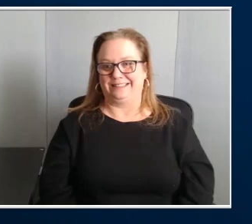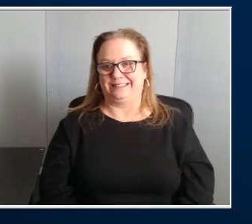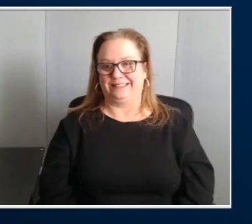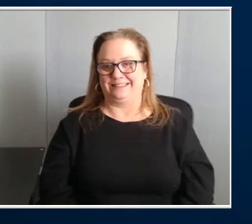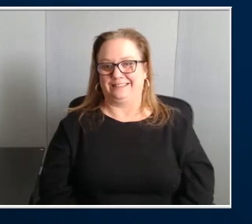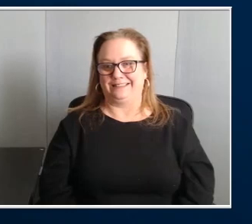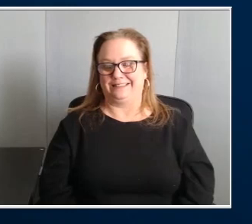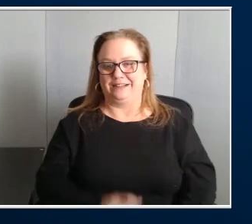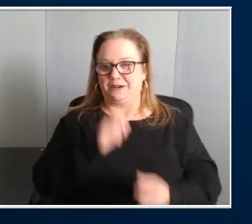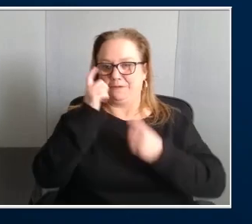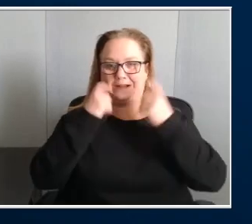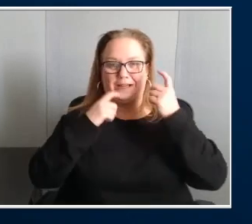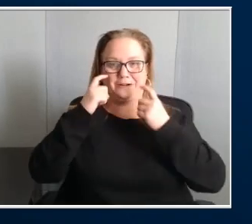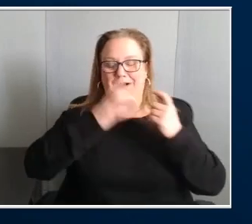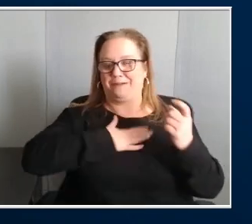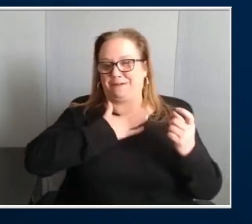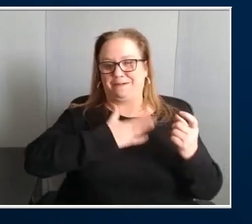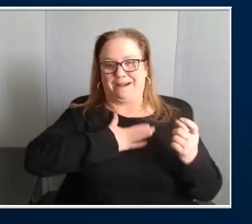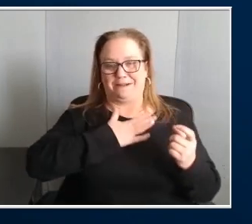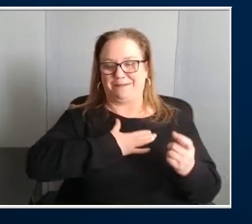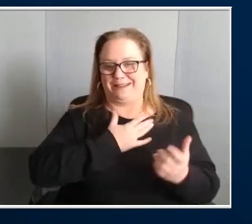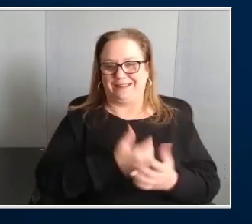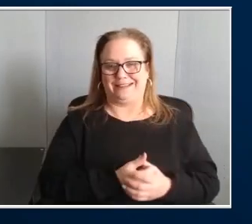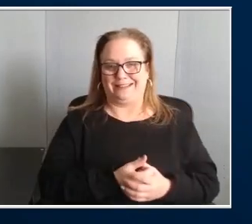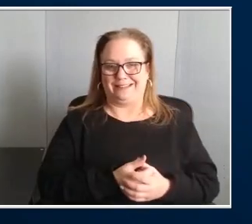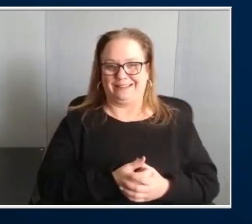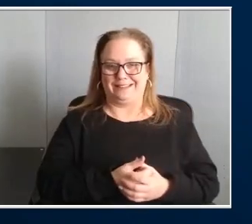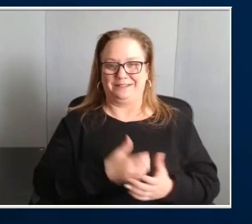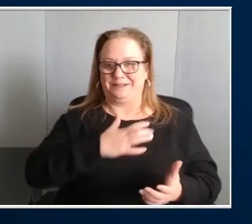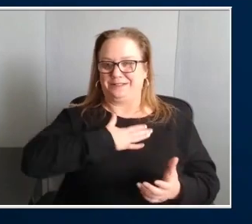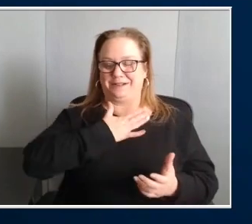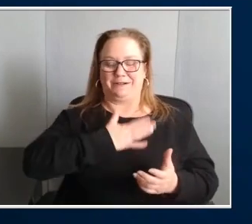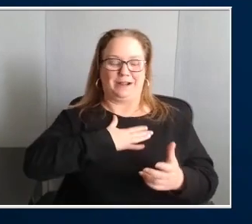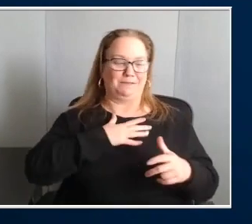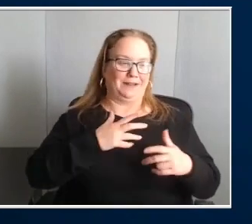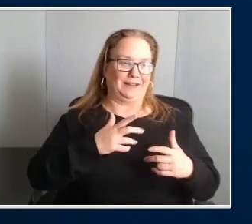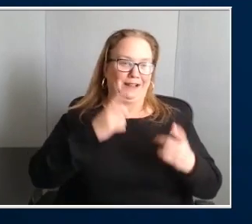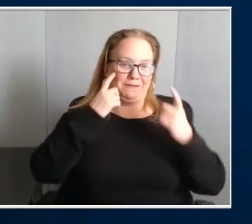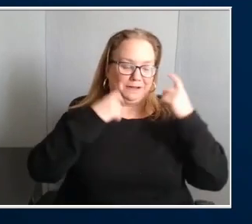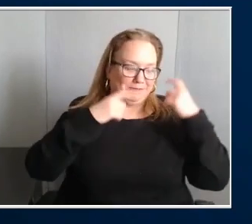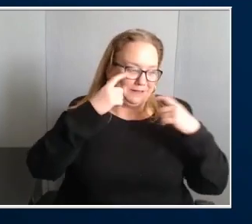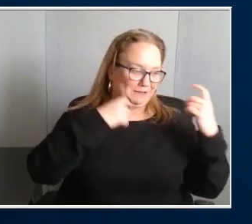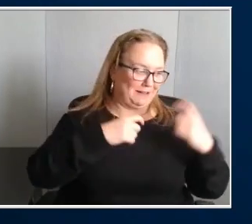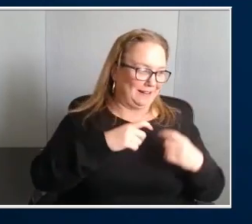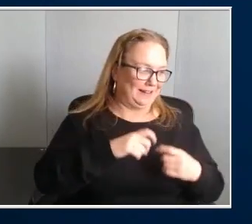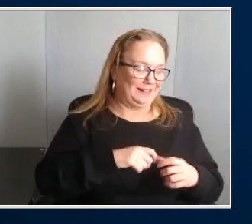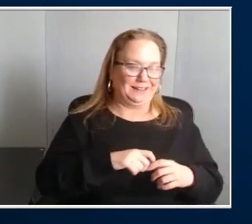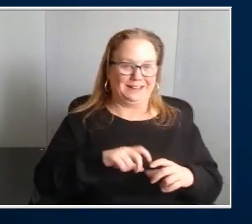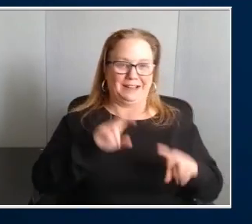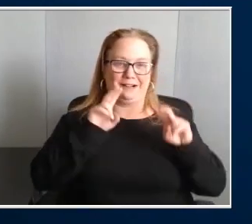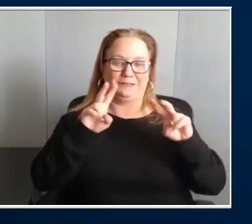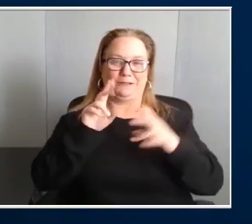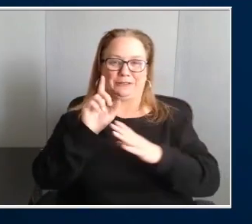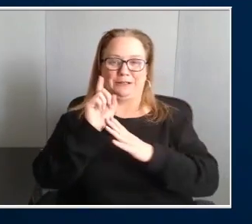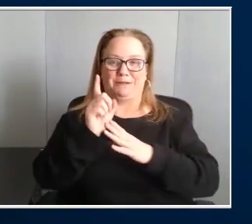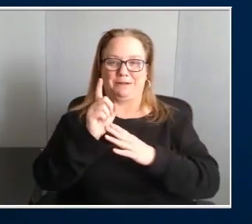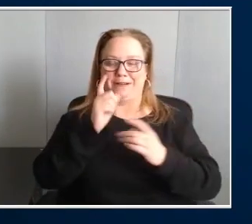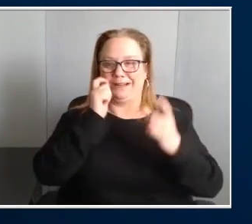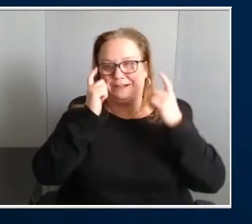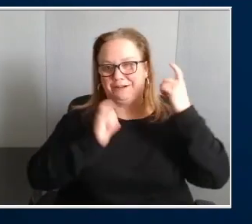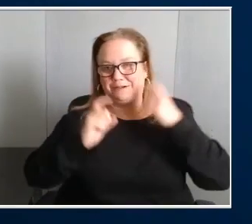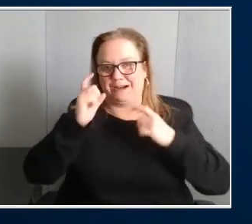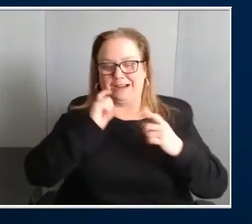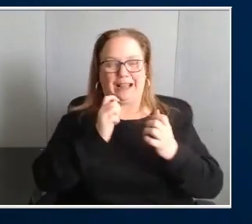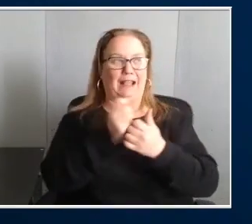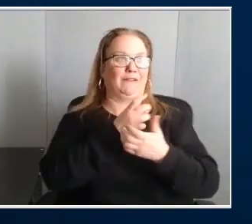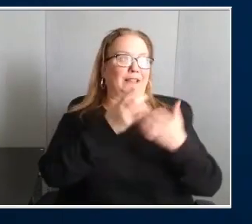I don't think we cried. We were happy. You're also happy, man. I would have been like bawling like a baby watching that whole moment, thinking about all that may have